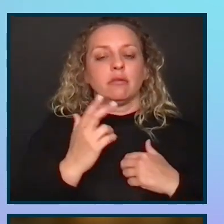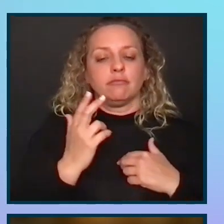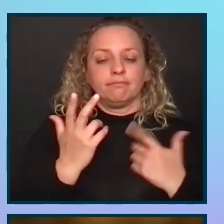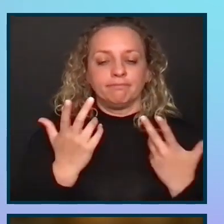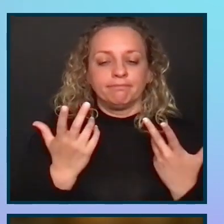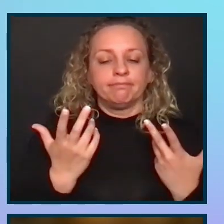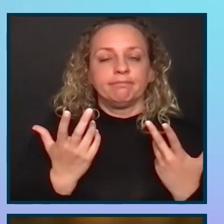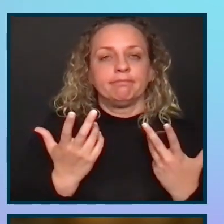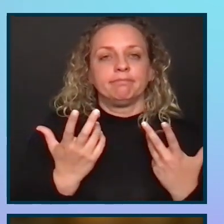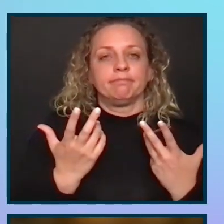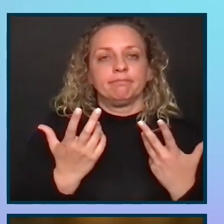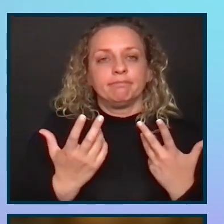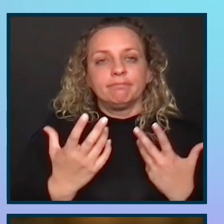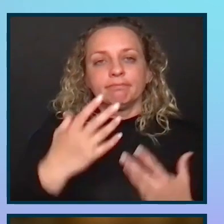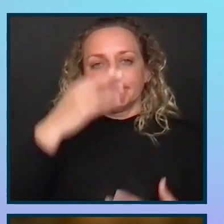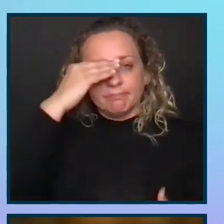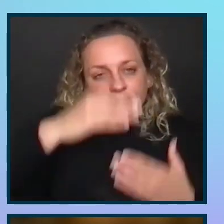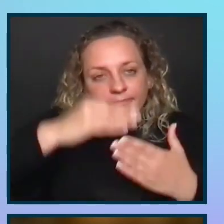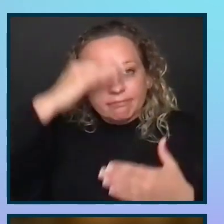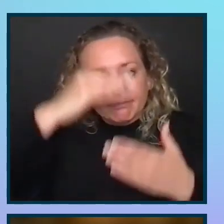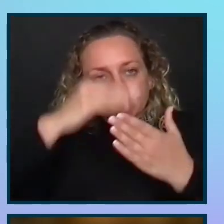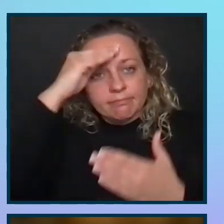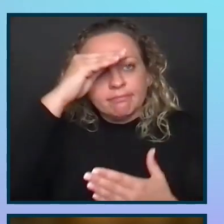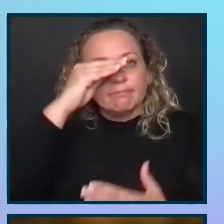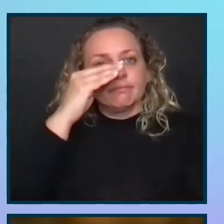the knowledge for your organization.